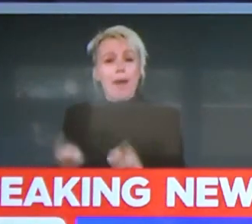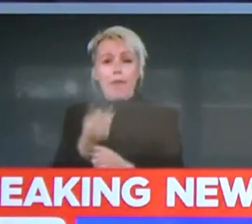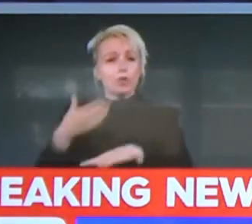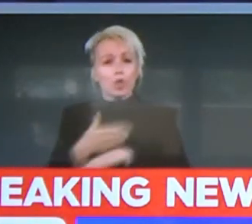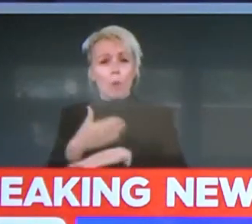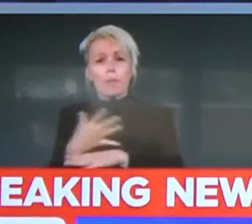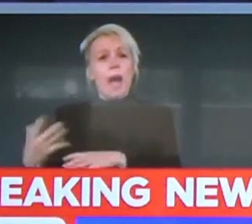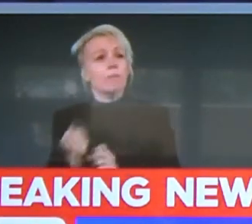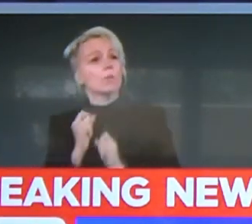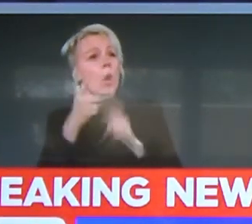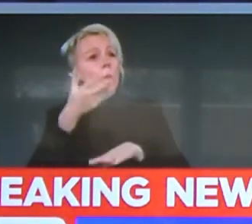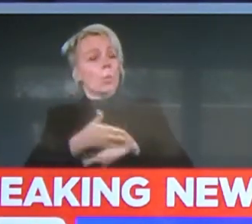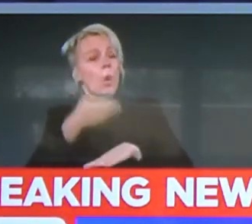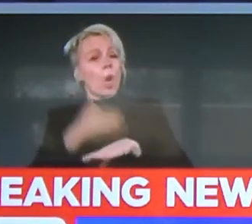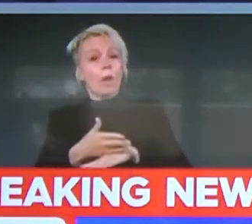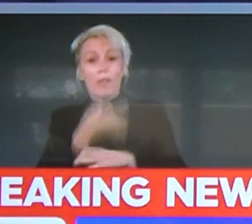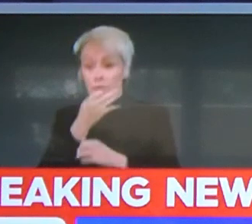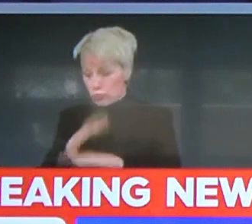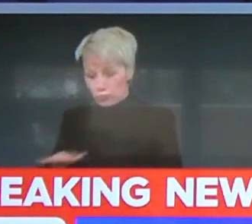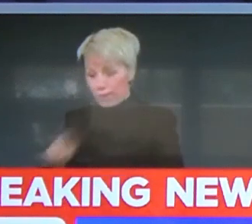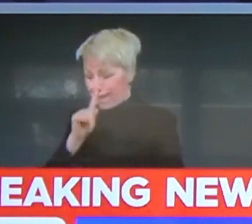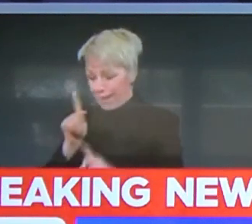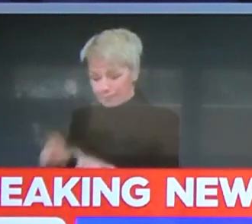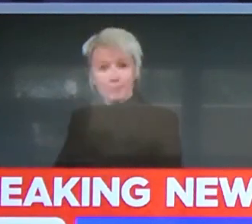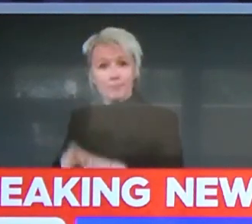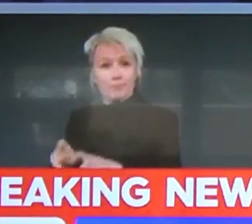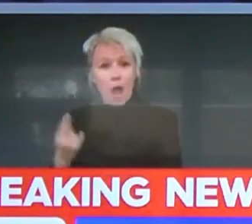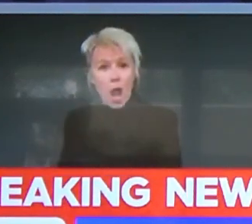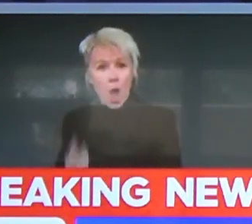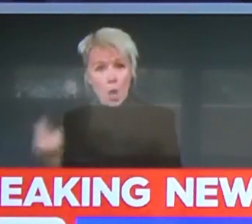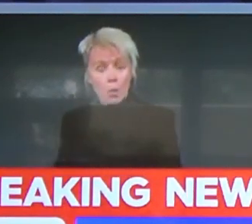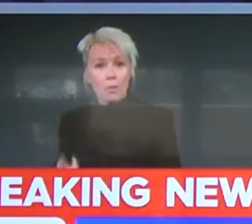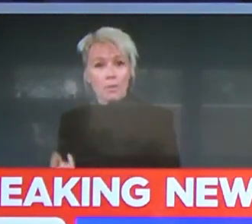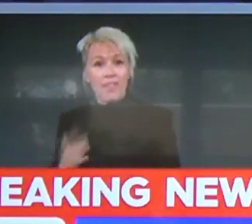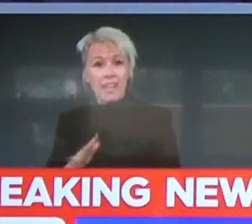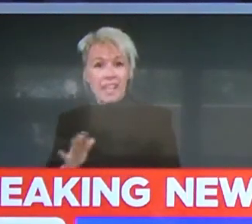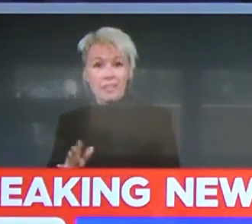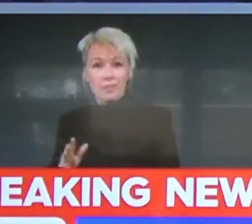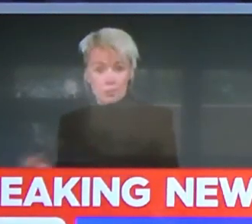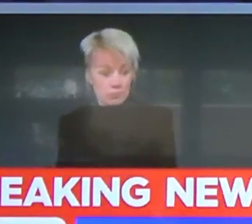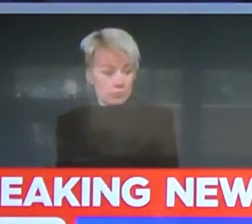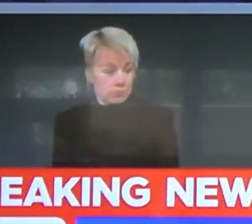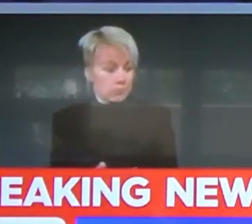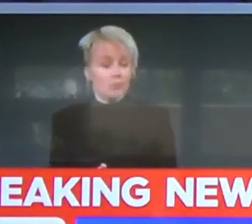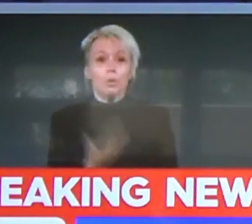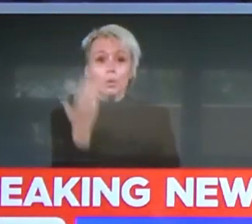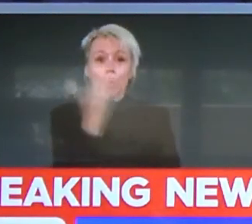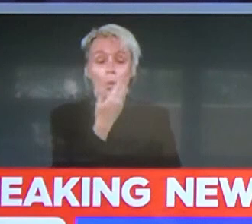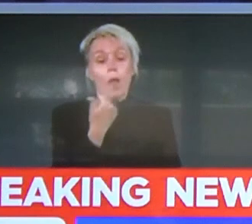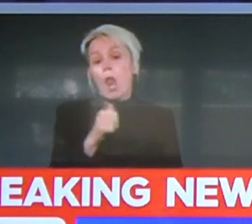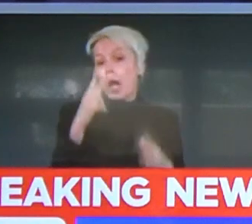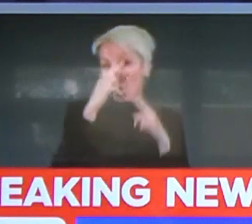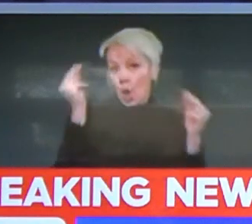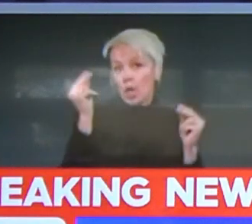children to school for their learning because they can't stay at home with them, because they need to be at work. These are nurses,